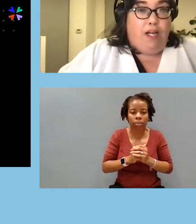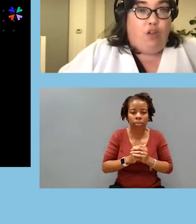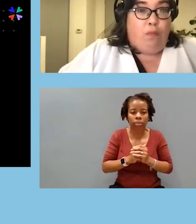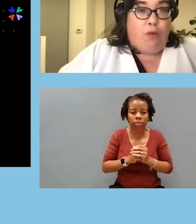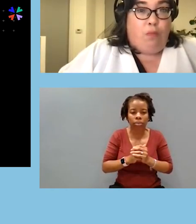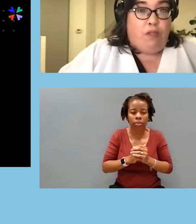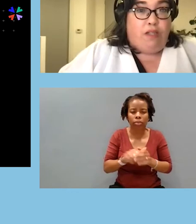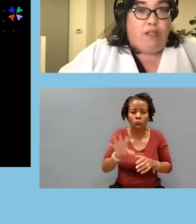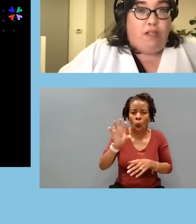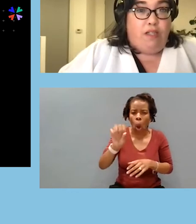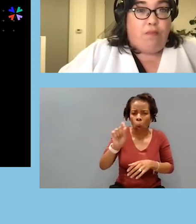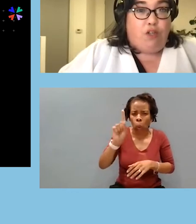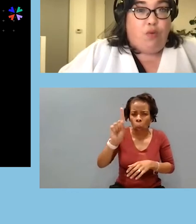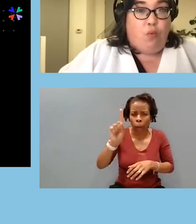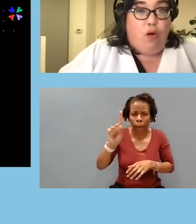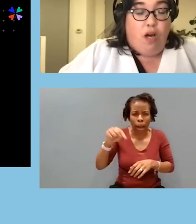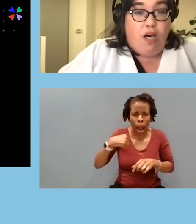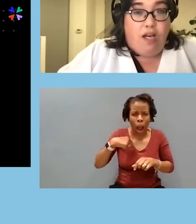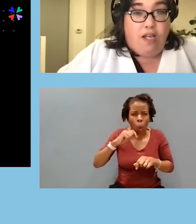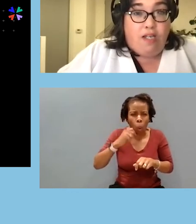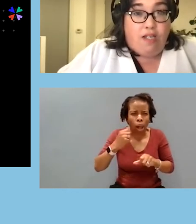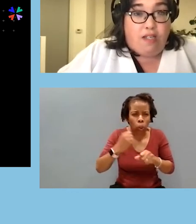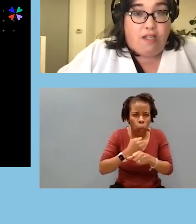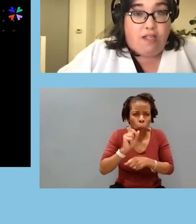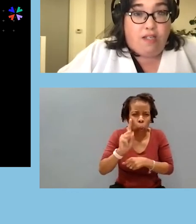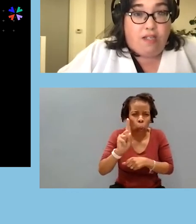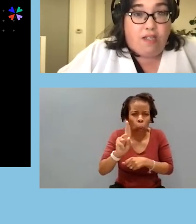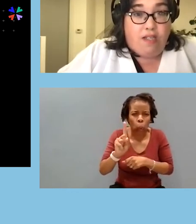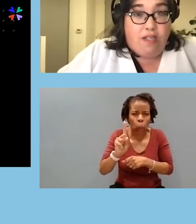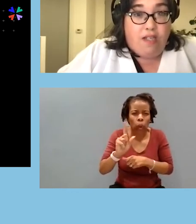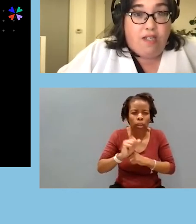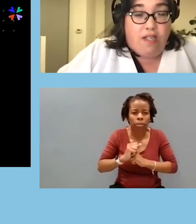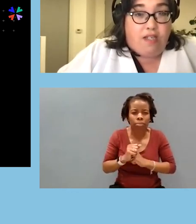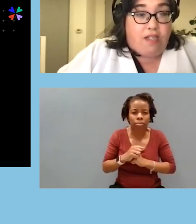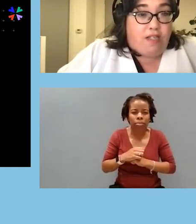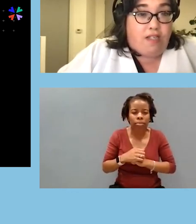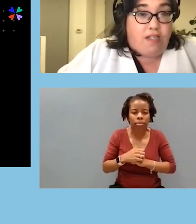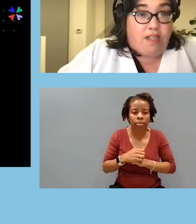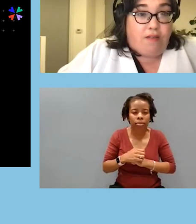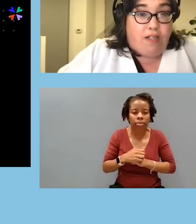I'm going to hang on a moment, guys, because what I need to see